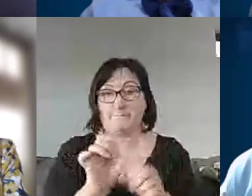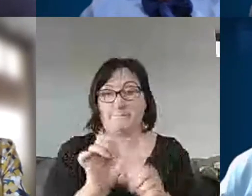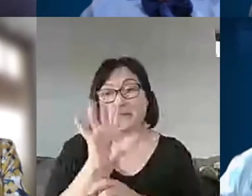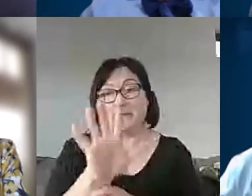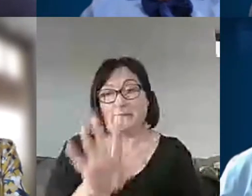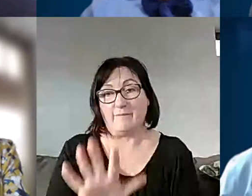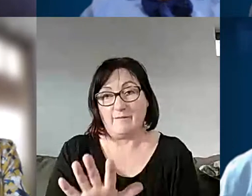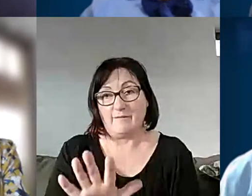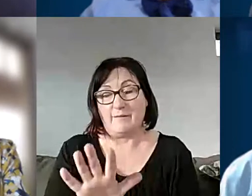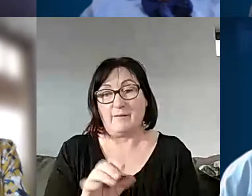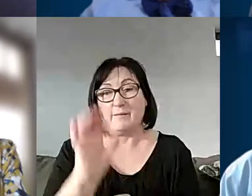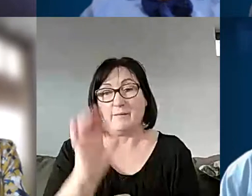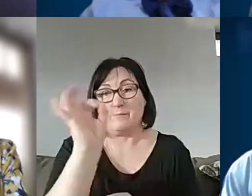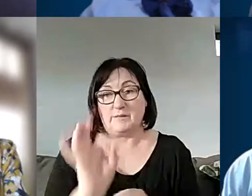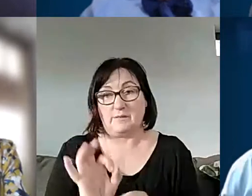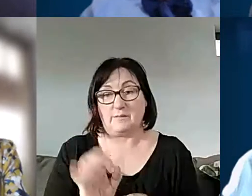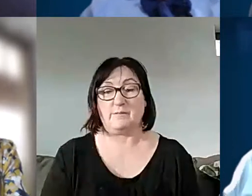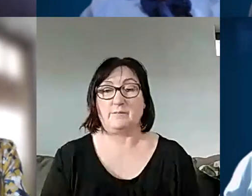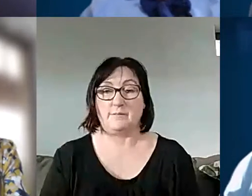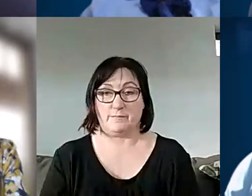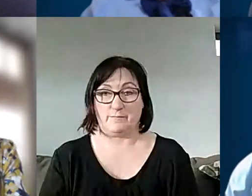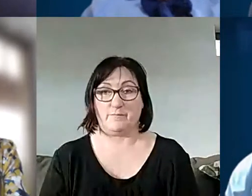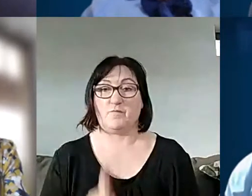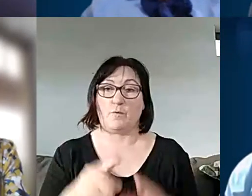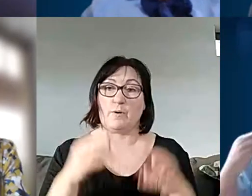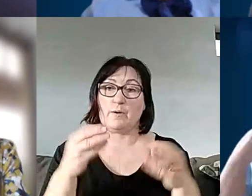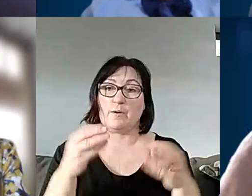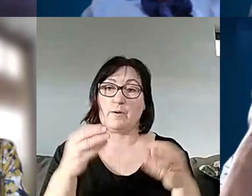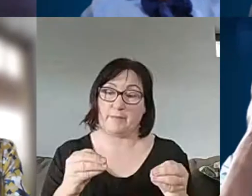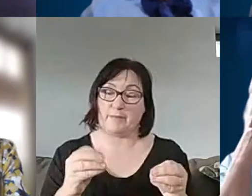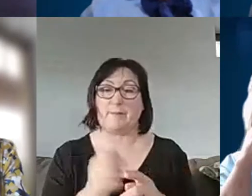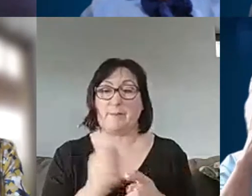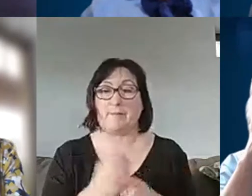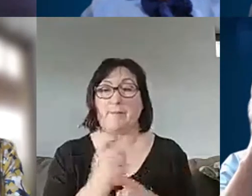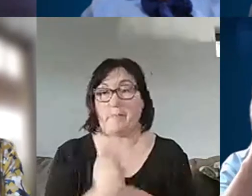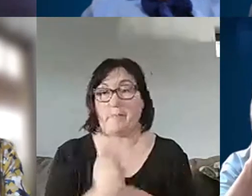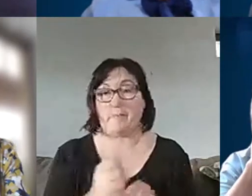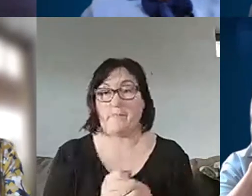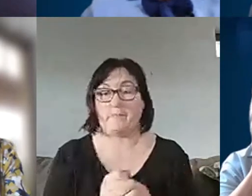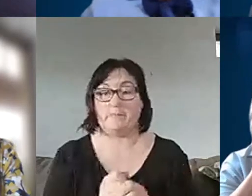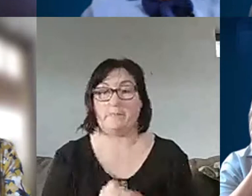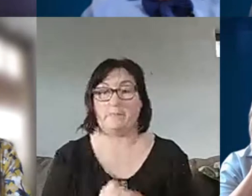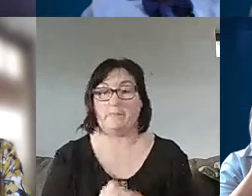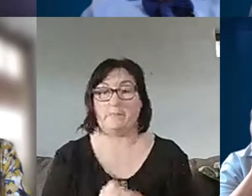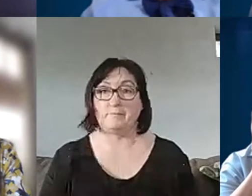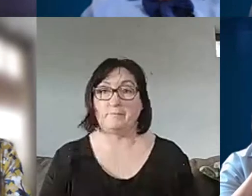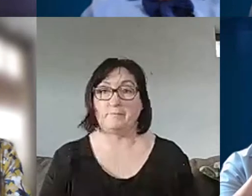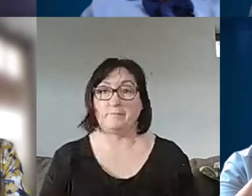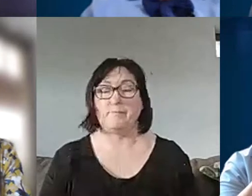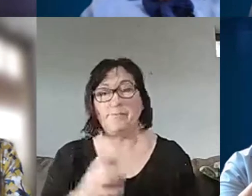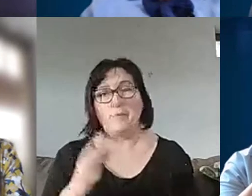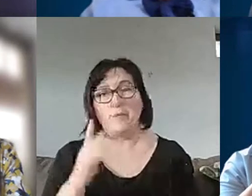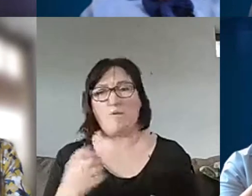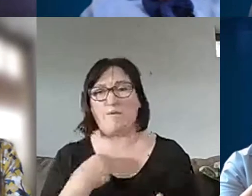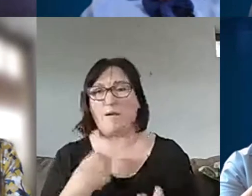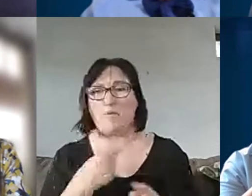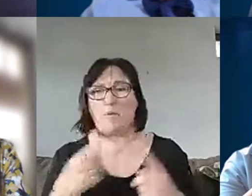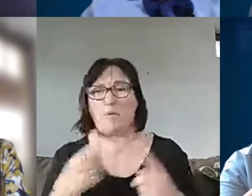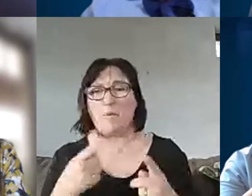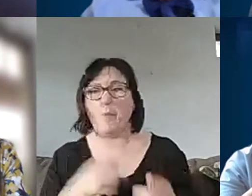out. Thank you so much, Lindsay. And whilst you are on the floor, what will happen if I no longer meet the criteria for small